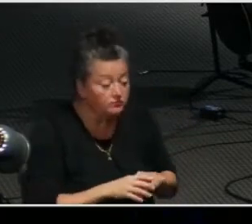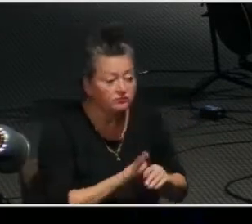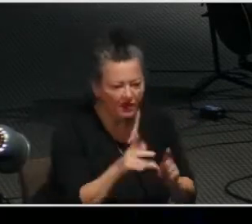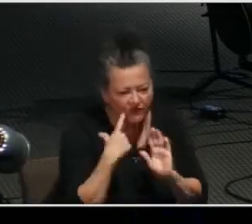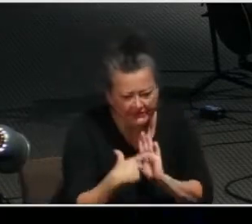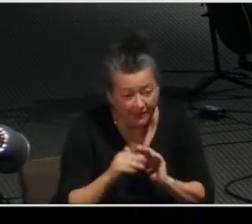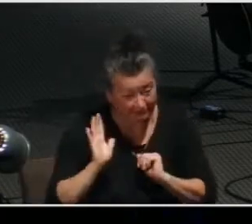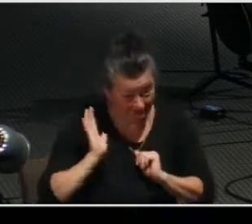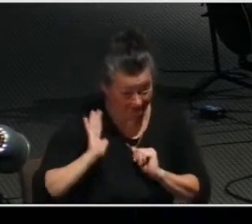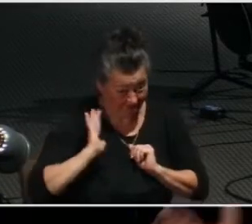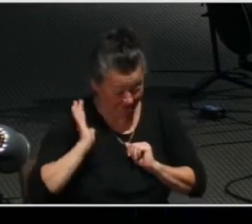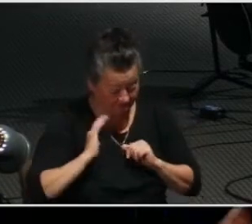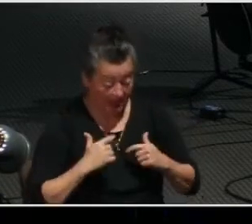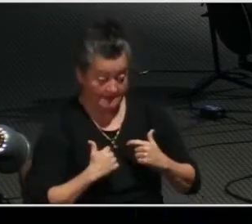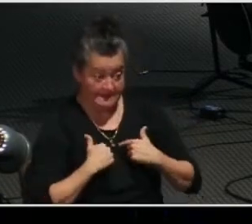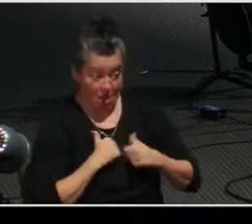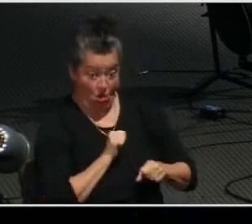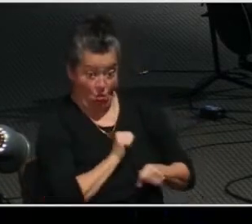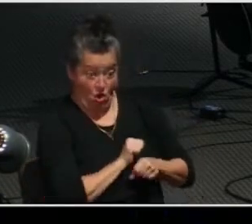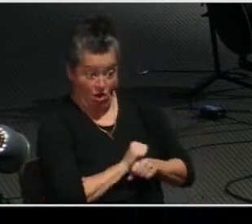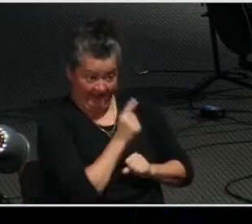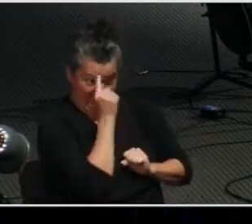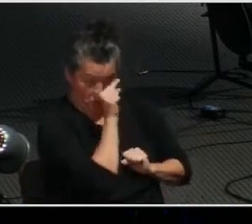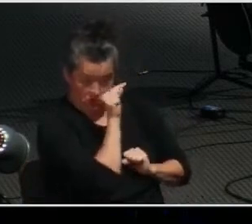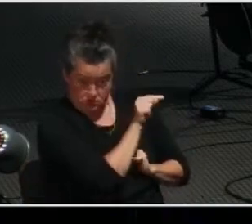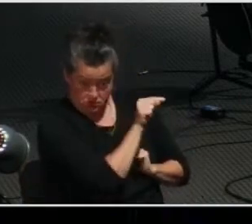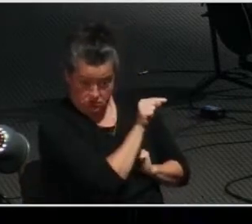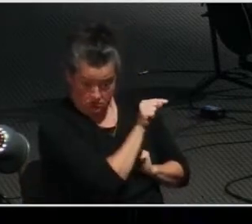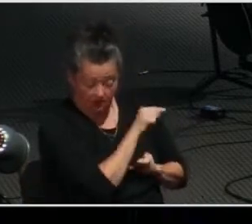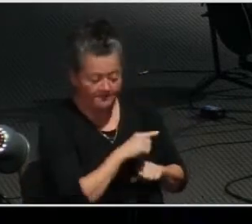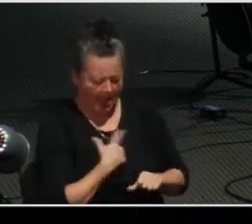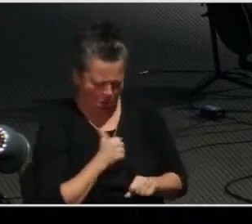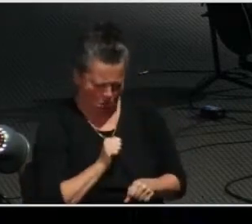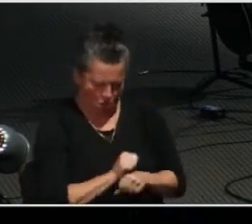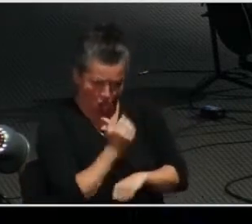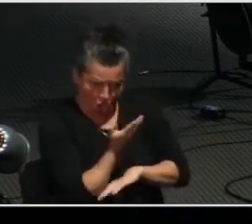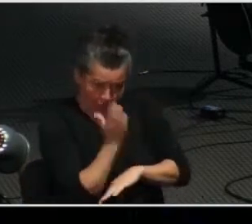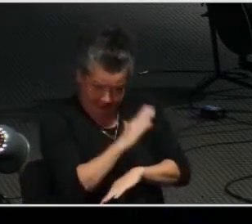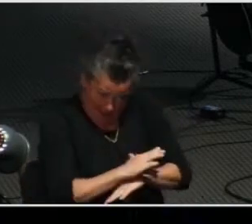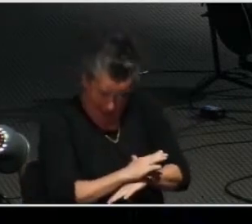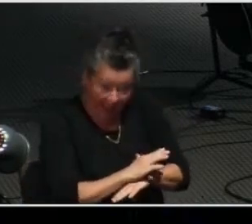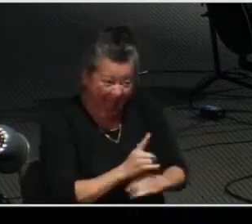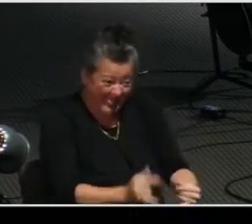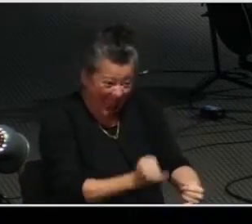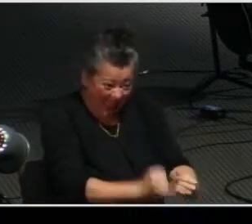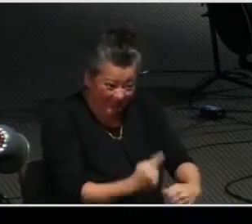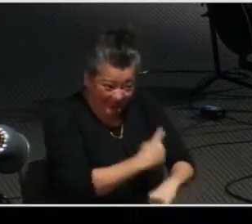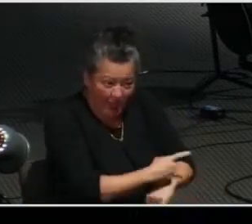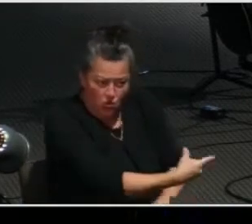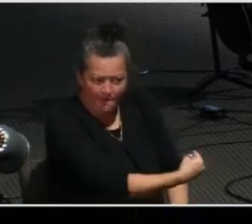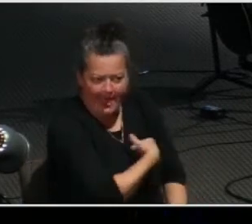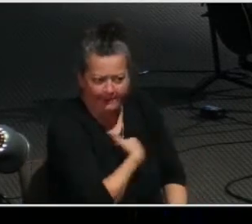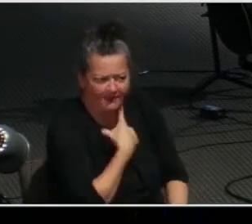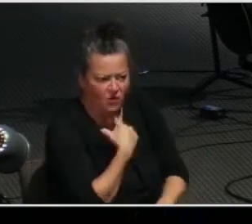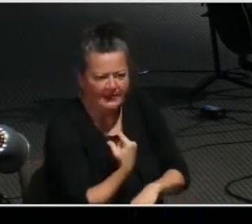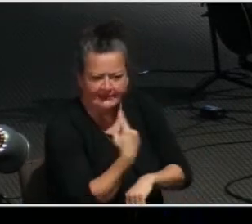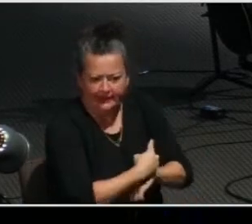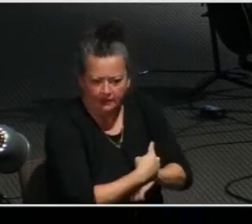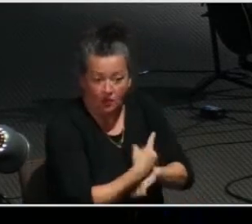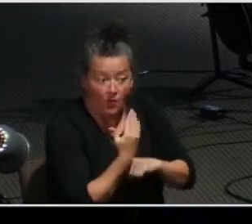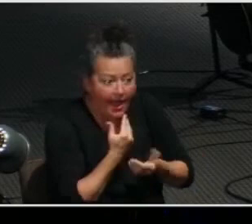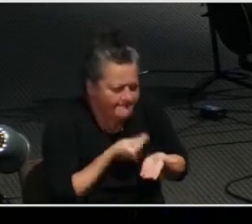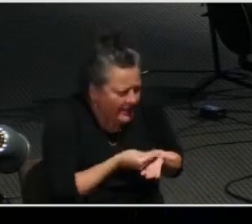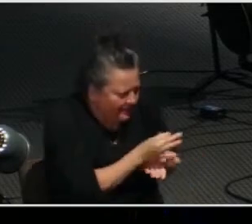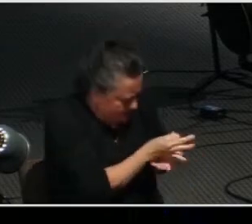end of the day because the laborer needed the money to feed his family. So somehow